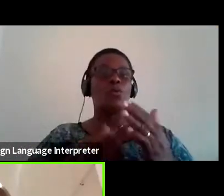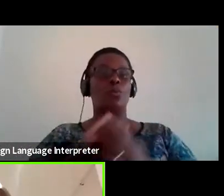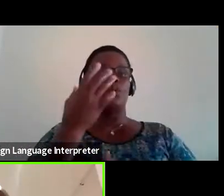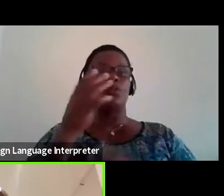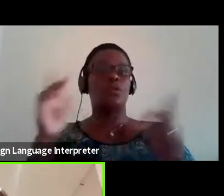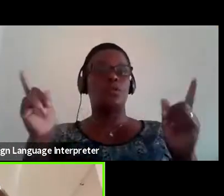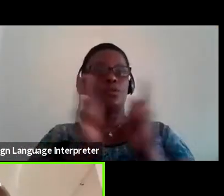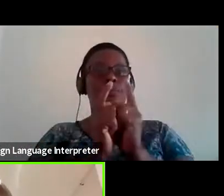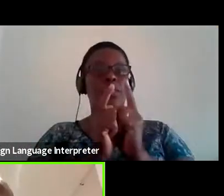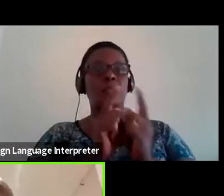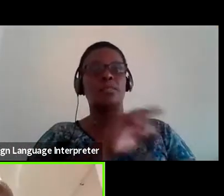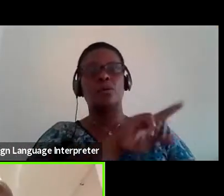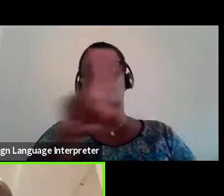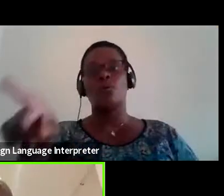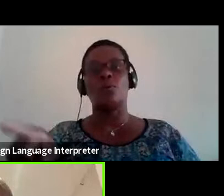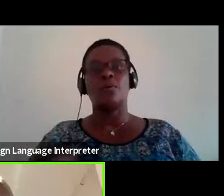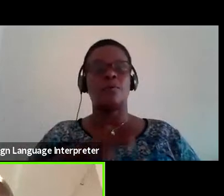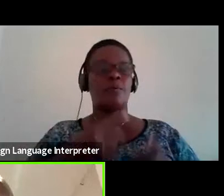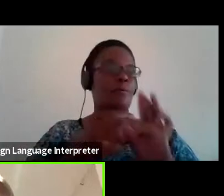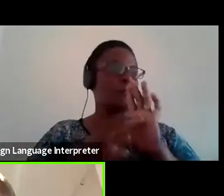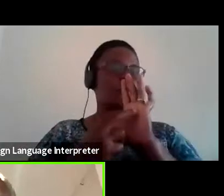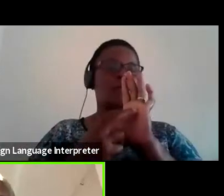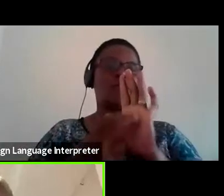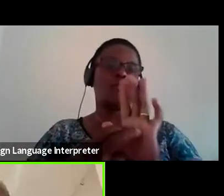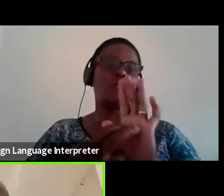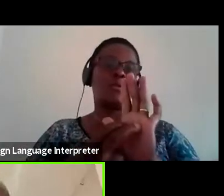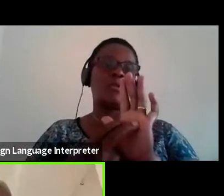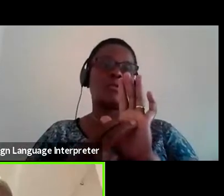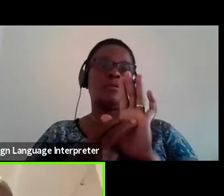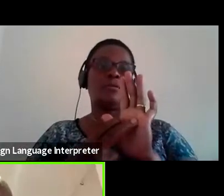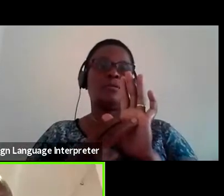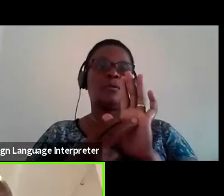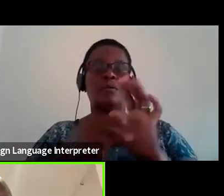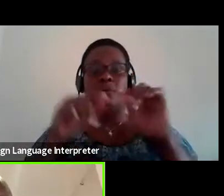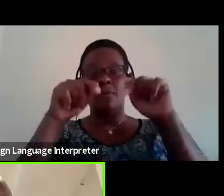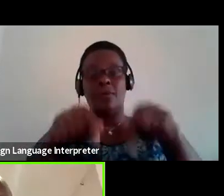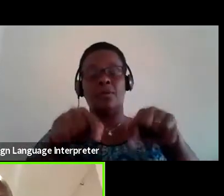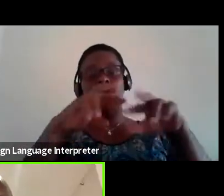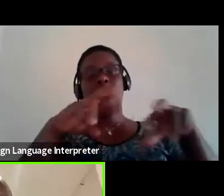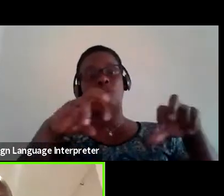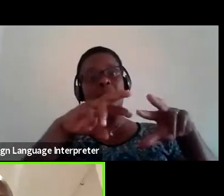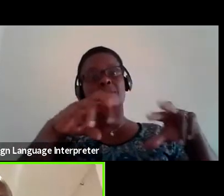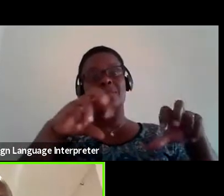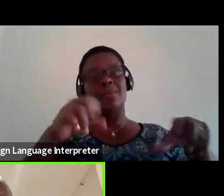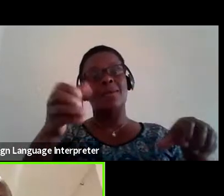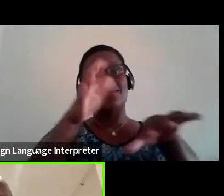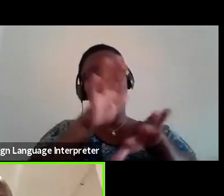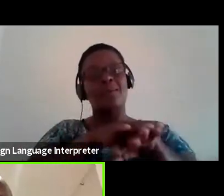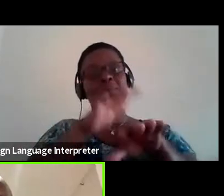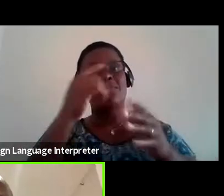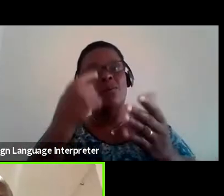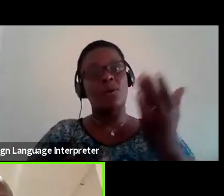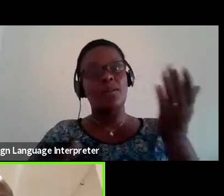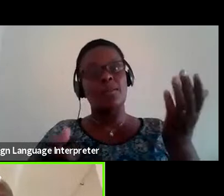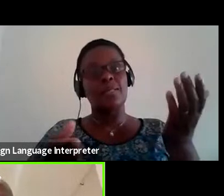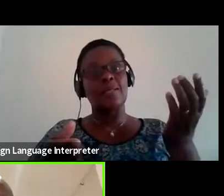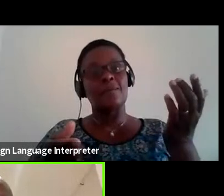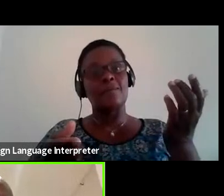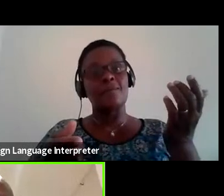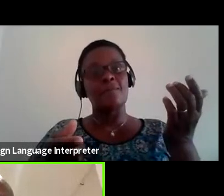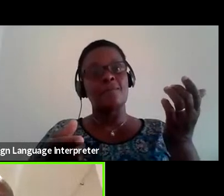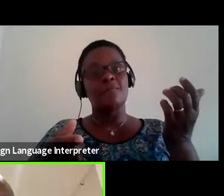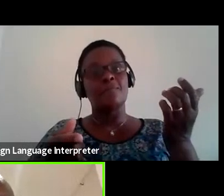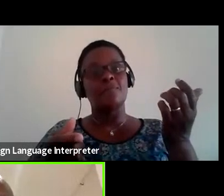to just give an introduction in terms of what this research covered. We sought